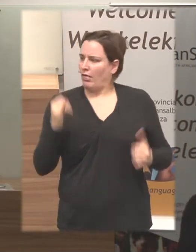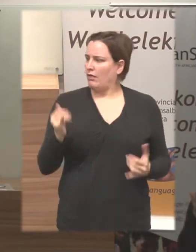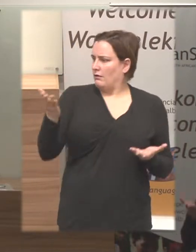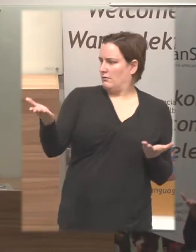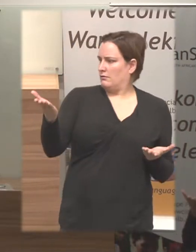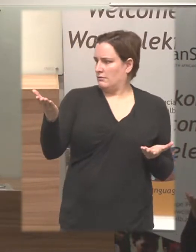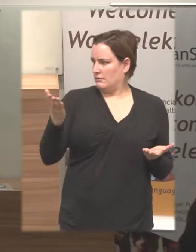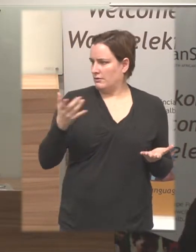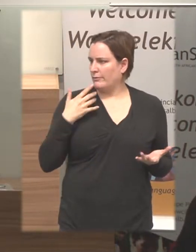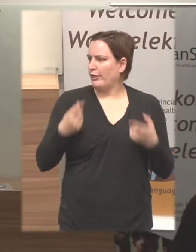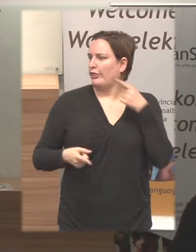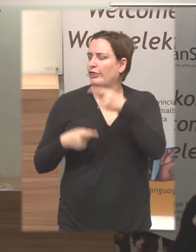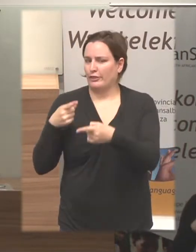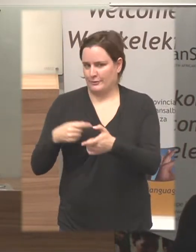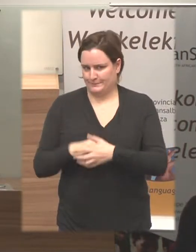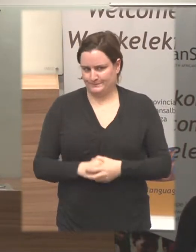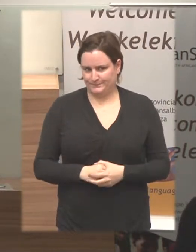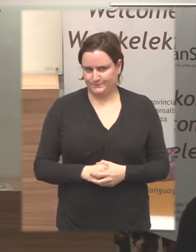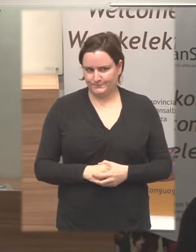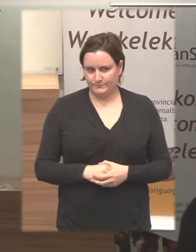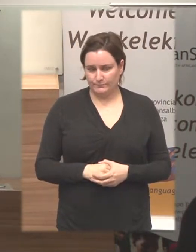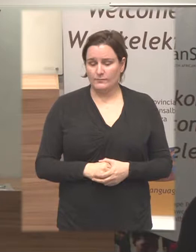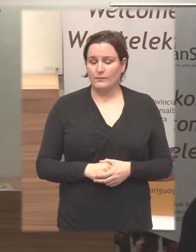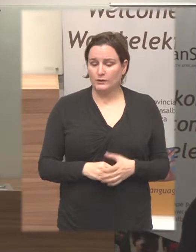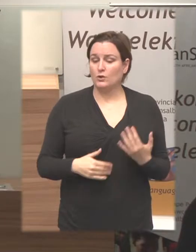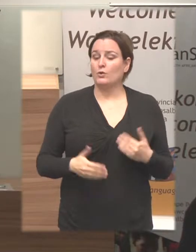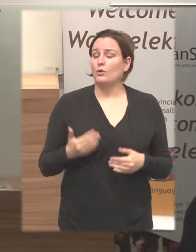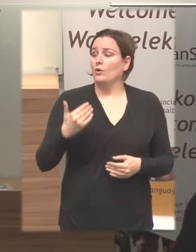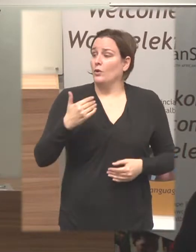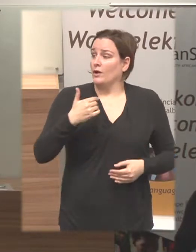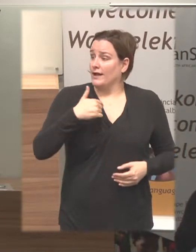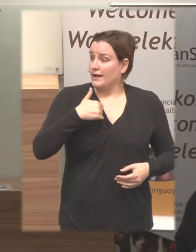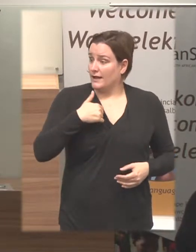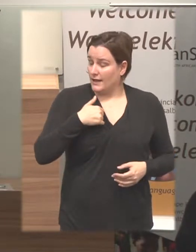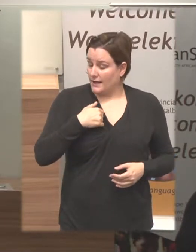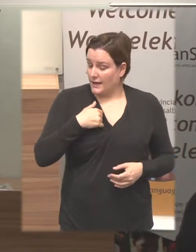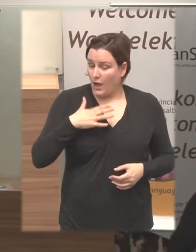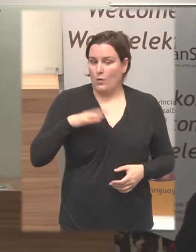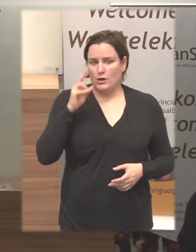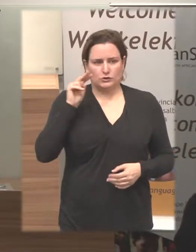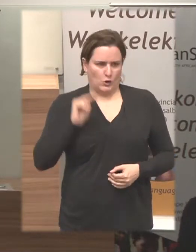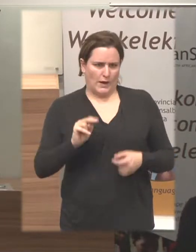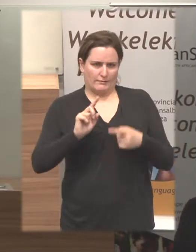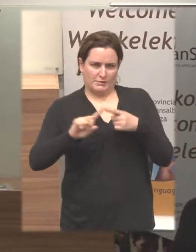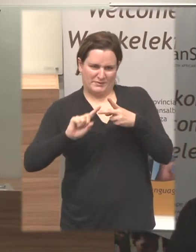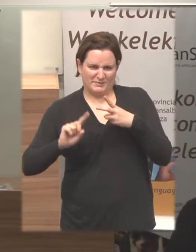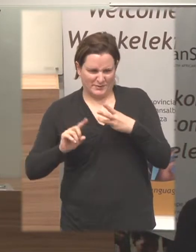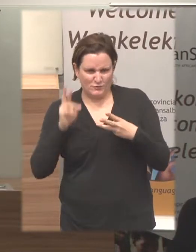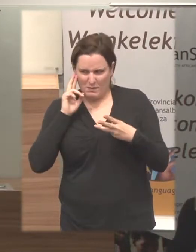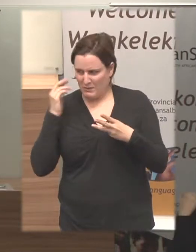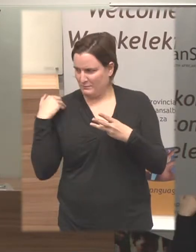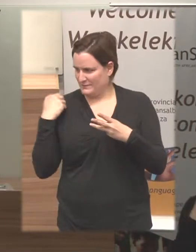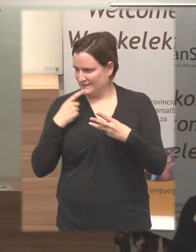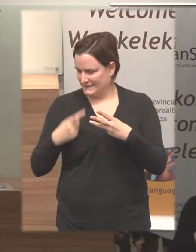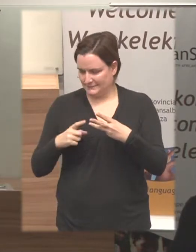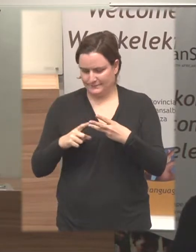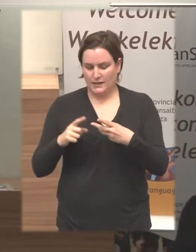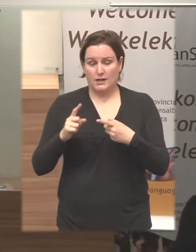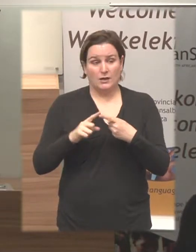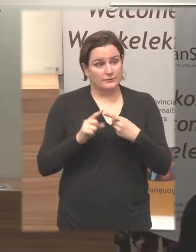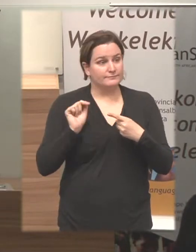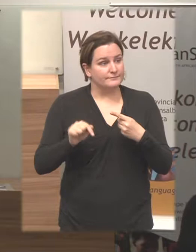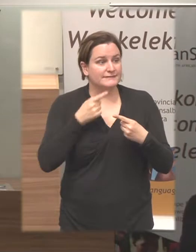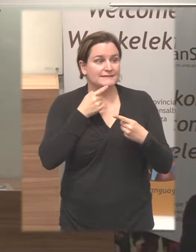ideologies, as I mentioned when I was buying time at the beginning, that I want to look at. The one is this notion of language as